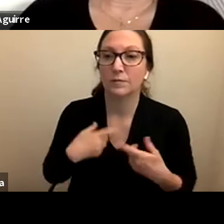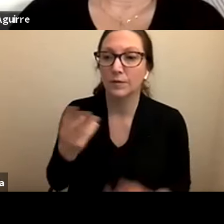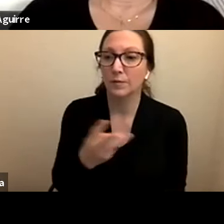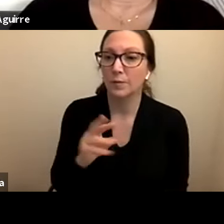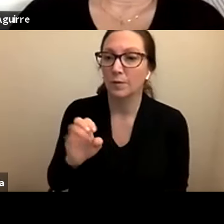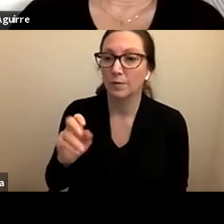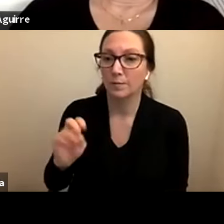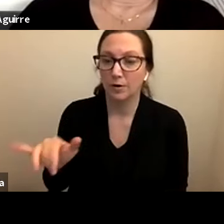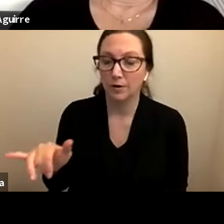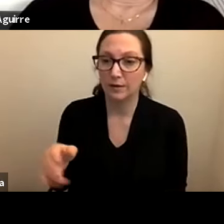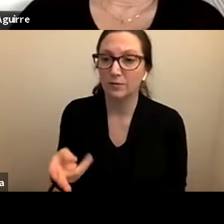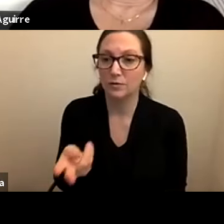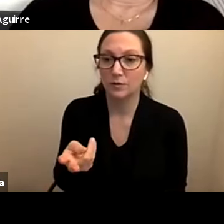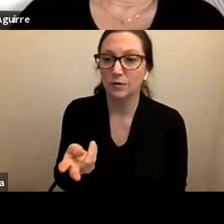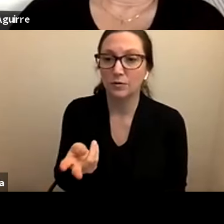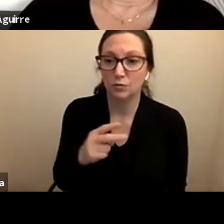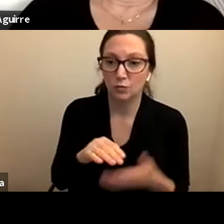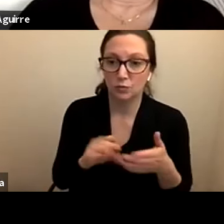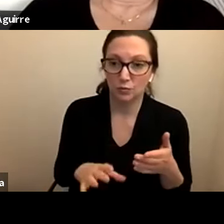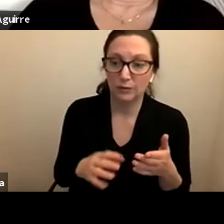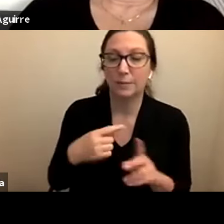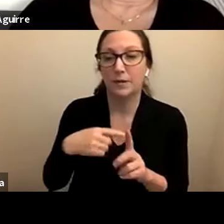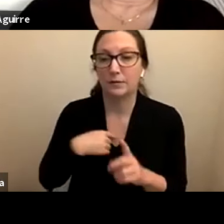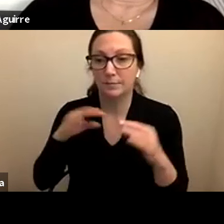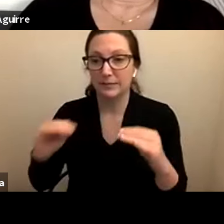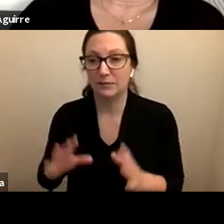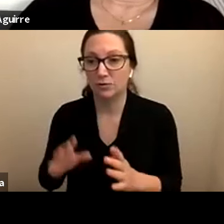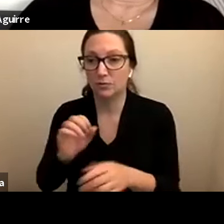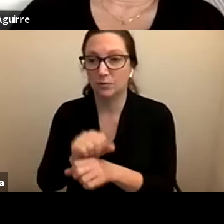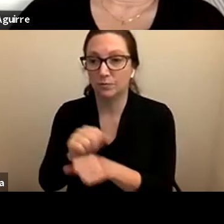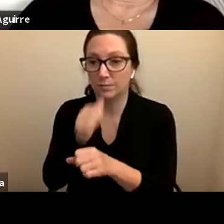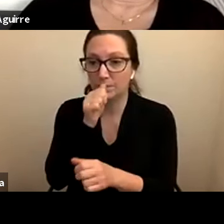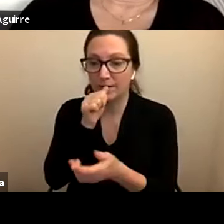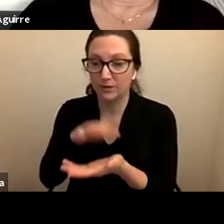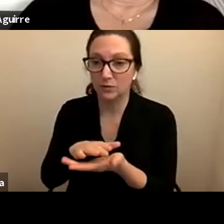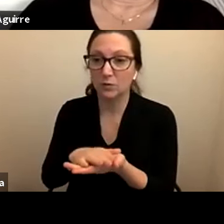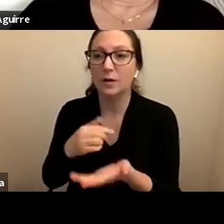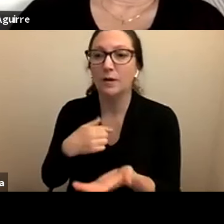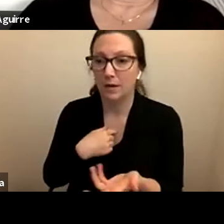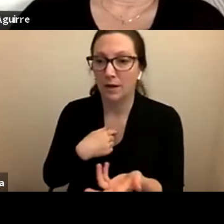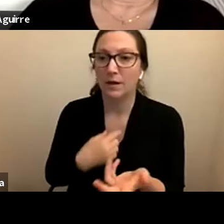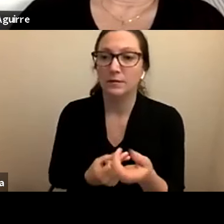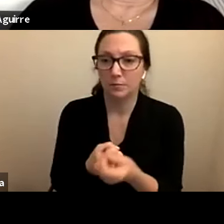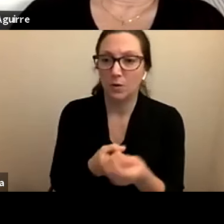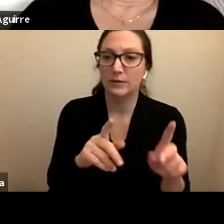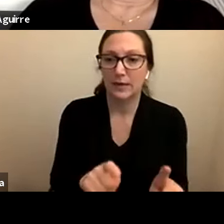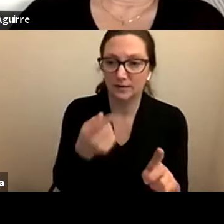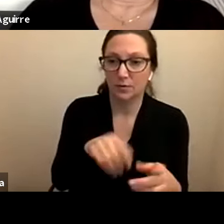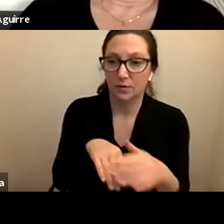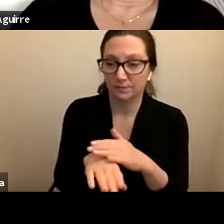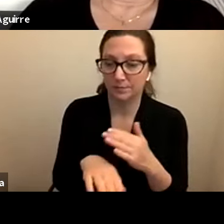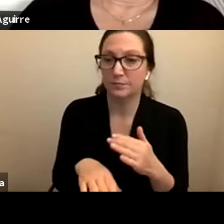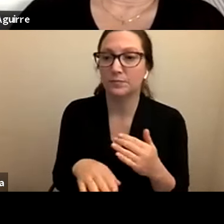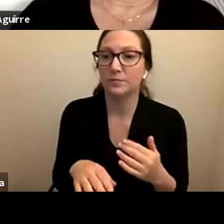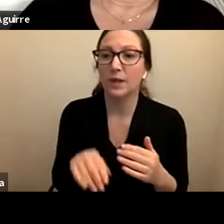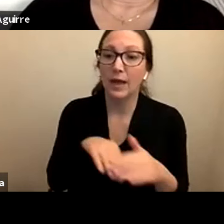BPS students as well as a teacher working in a private school. I'm here today to support taking the test to enter the exam schools. First of all, admission